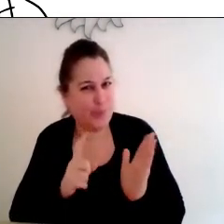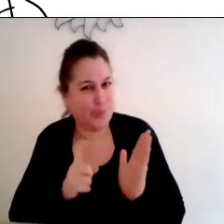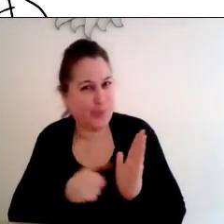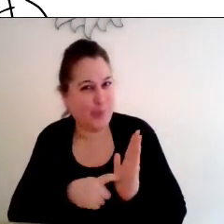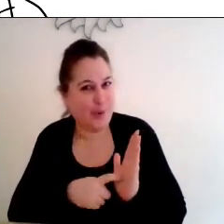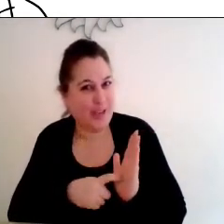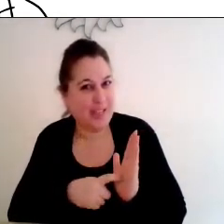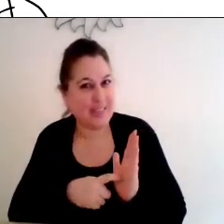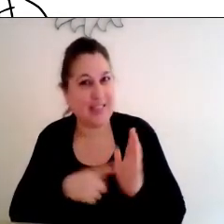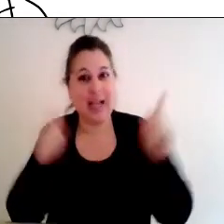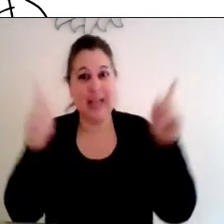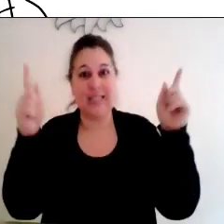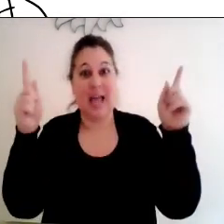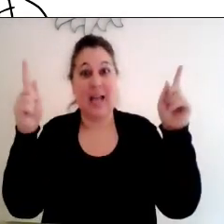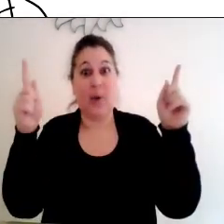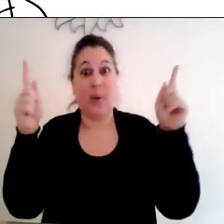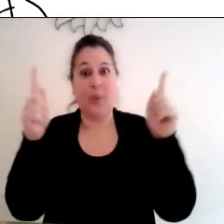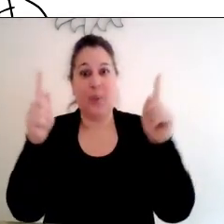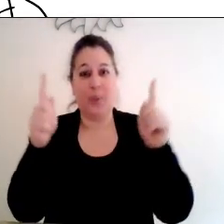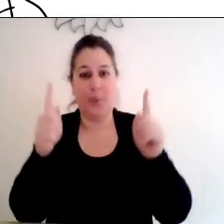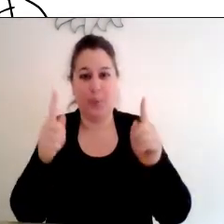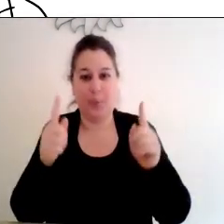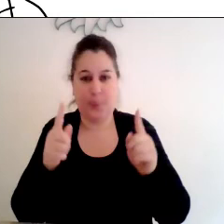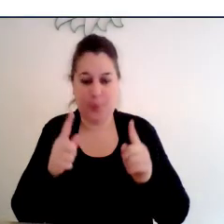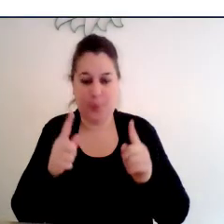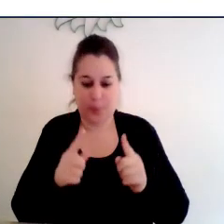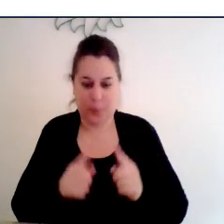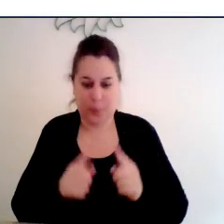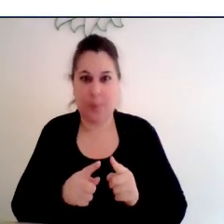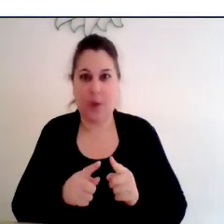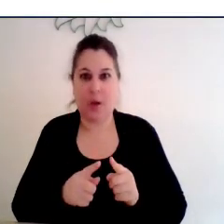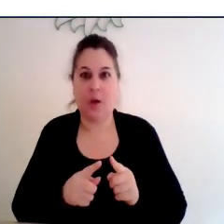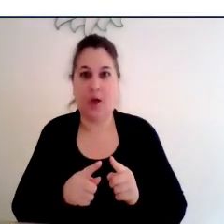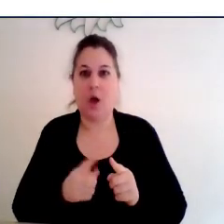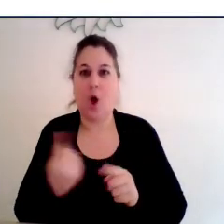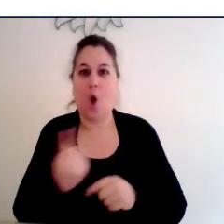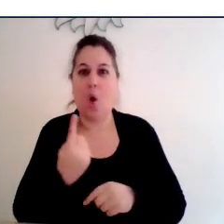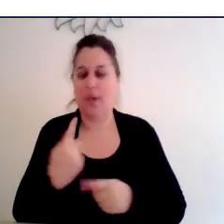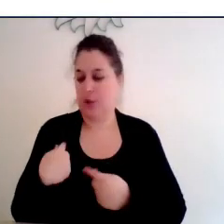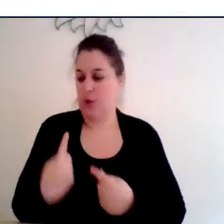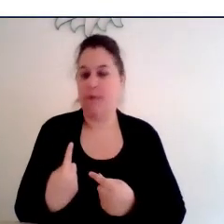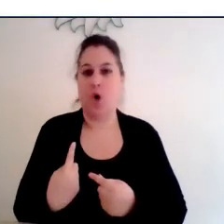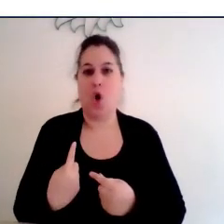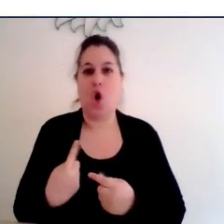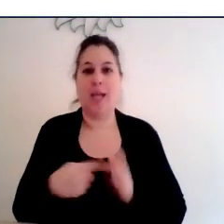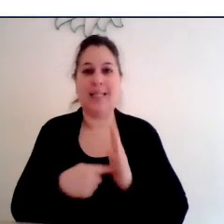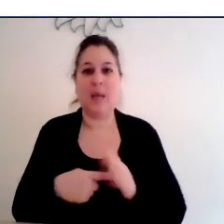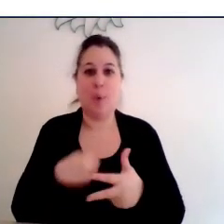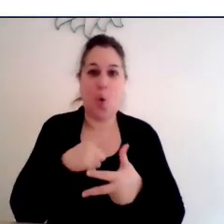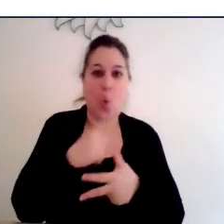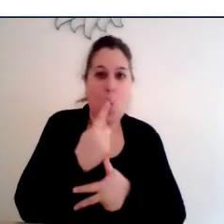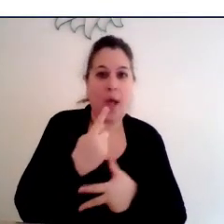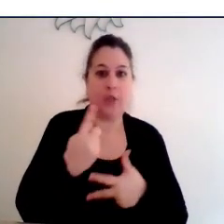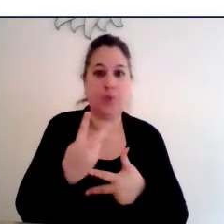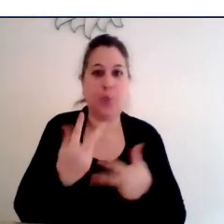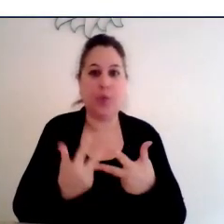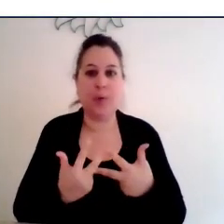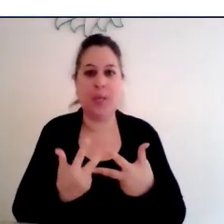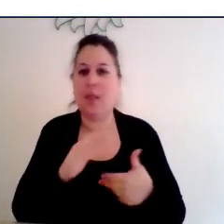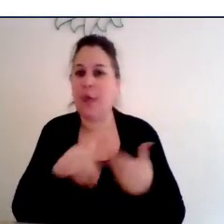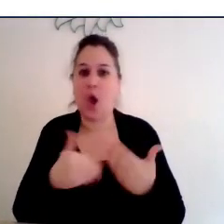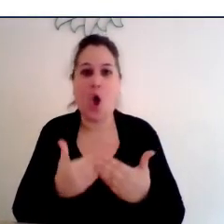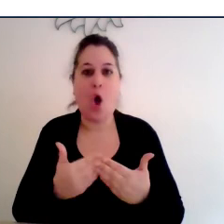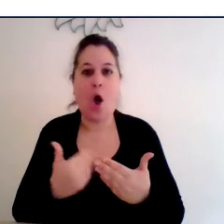one number? Remember this slide where it was an upside down triangle? This is why, because that's exactly how